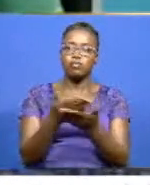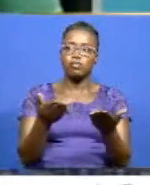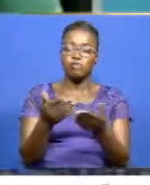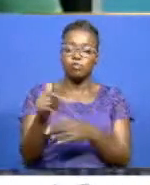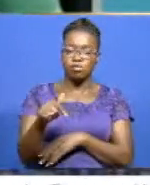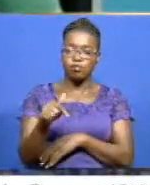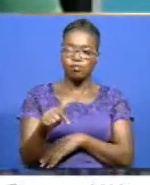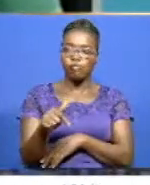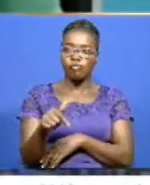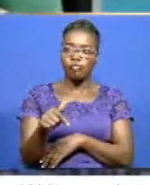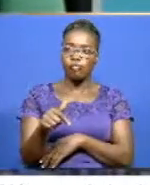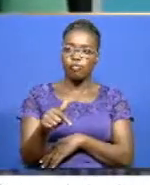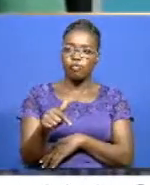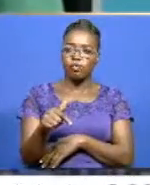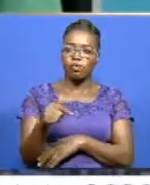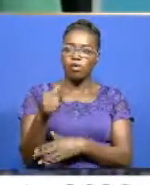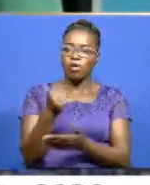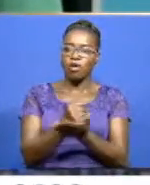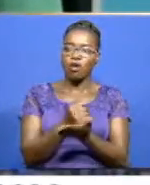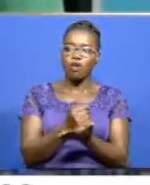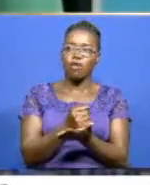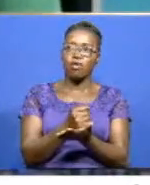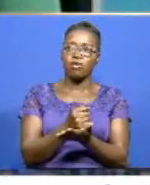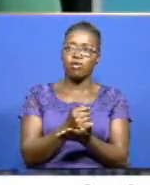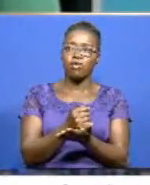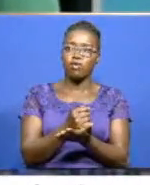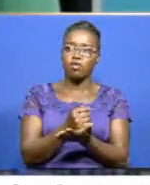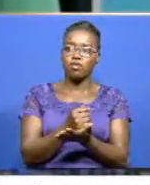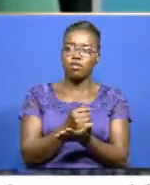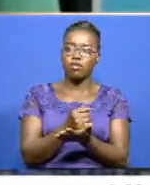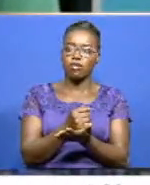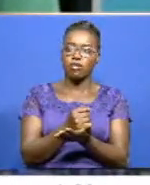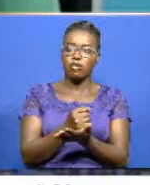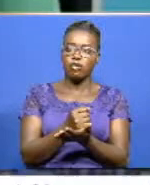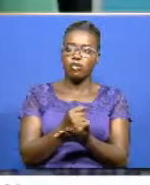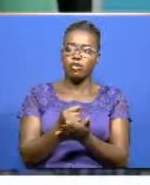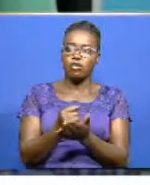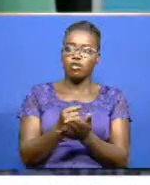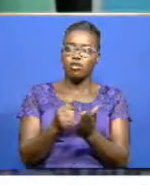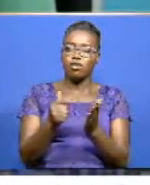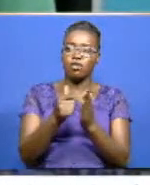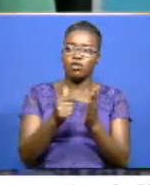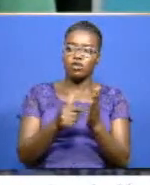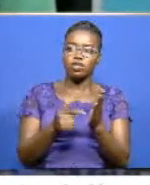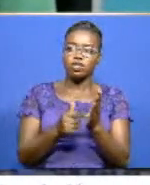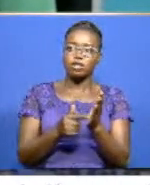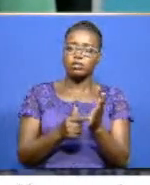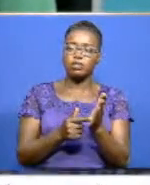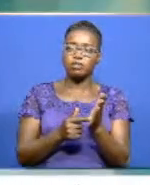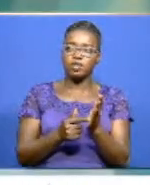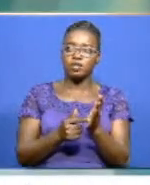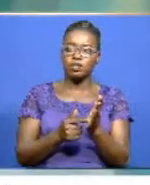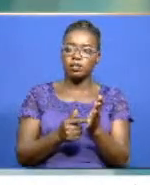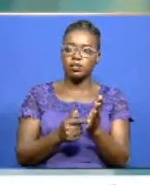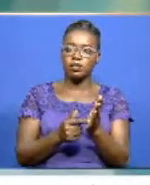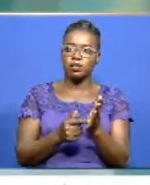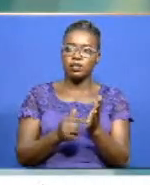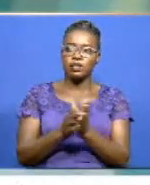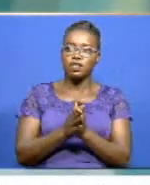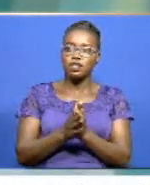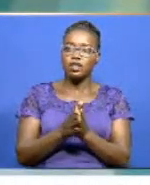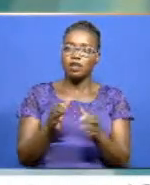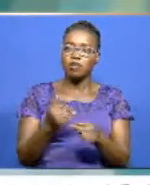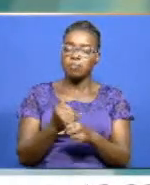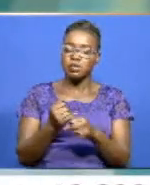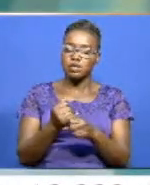today as the Office of the Data Commissioner is giving an update on the progress they've made